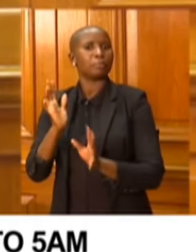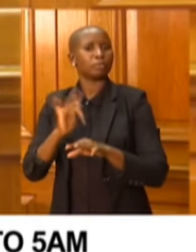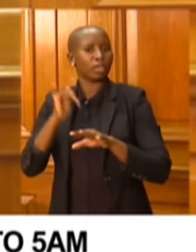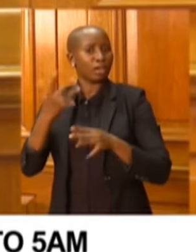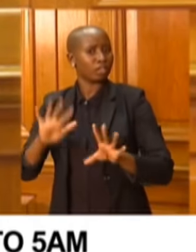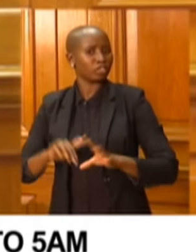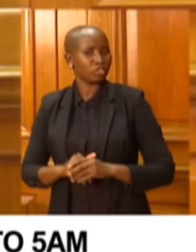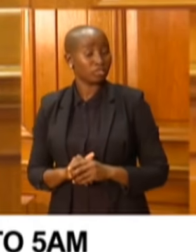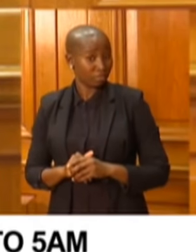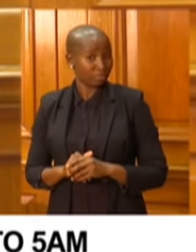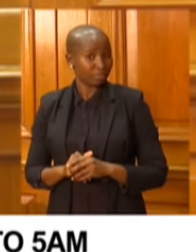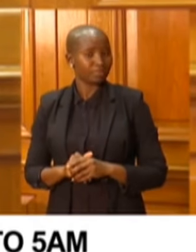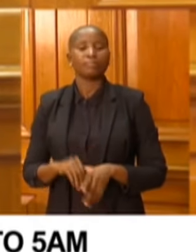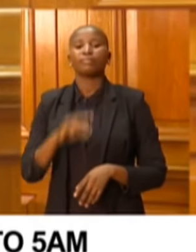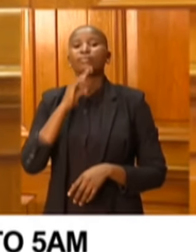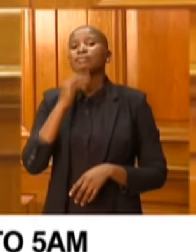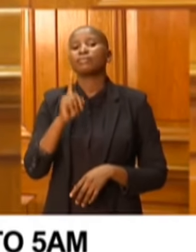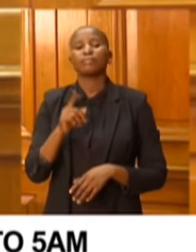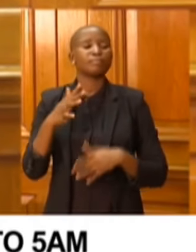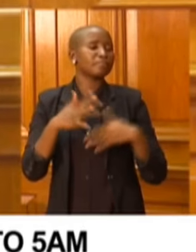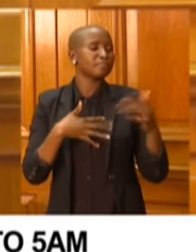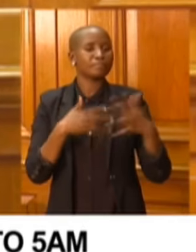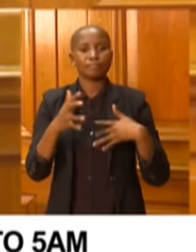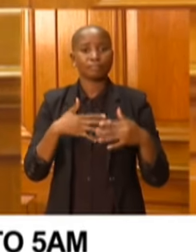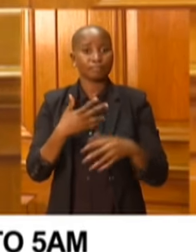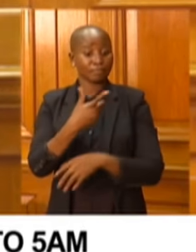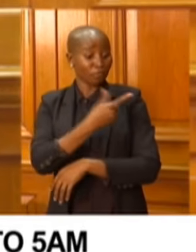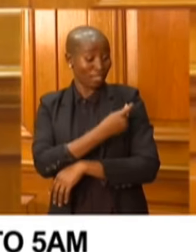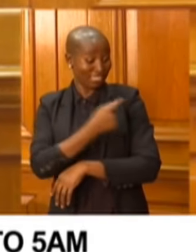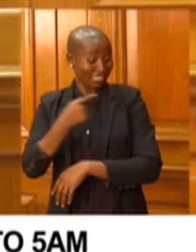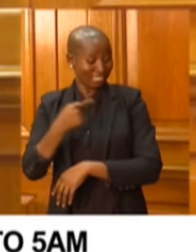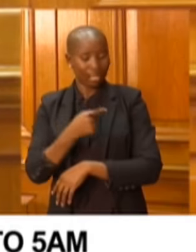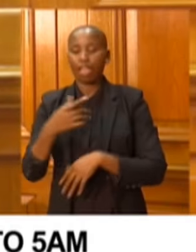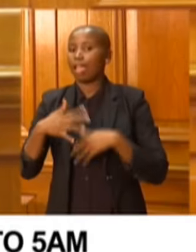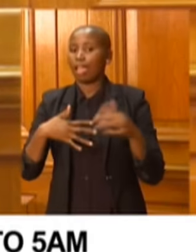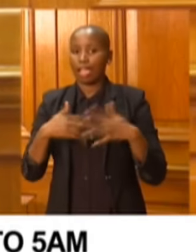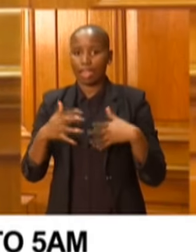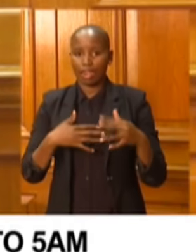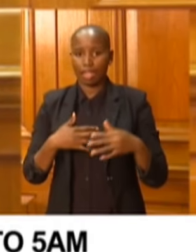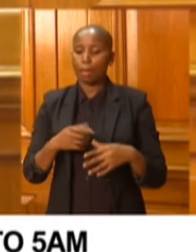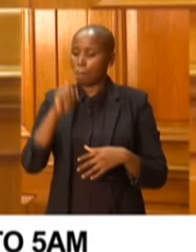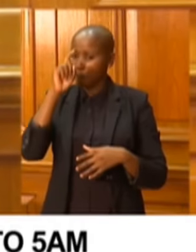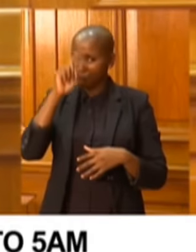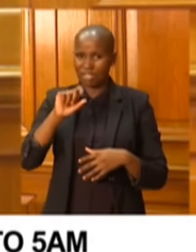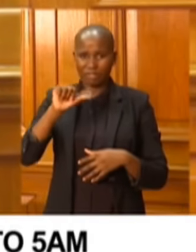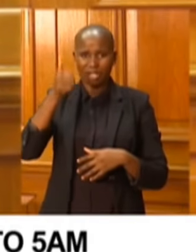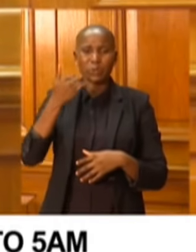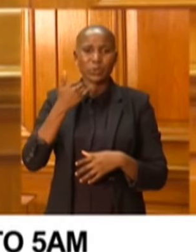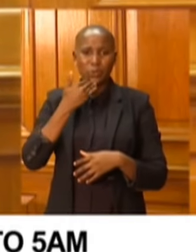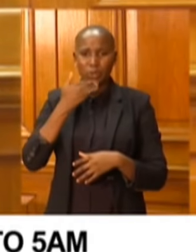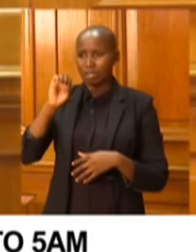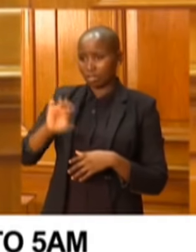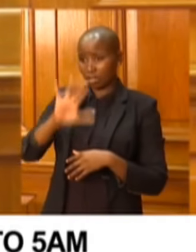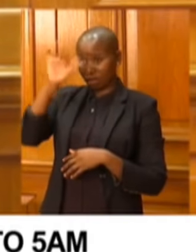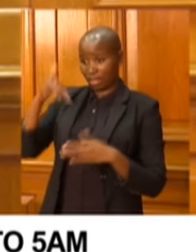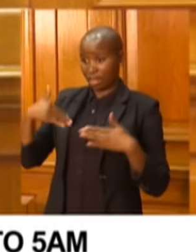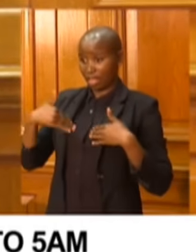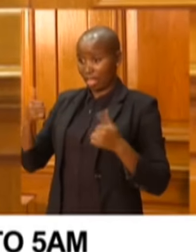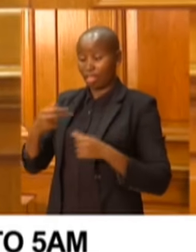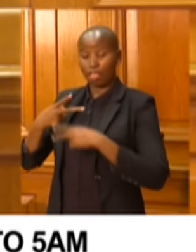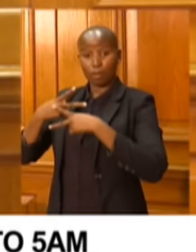Every vaccine that will be used in our program will have to be approved by the South African Health